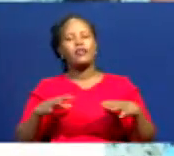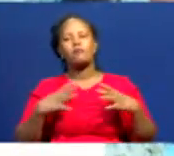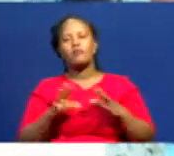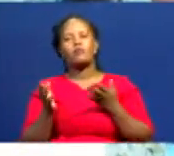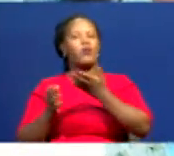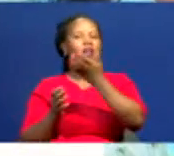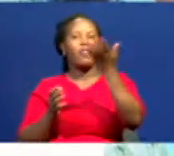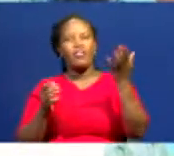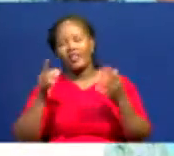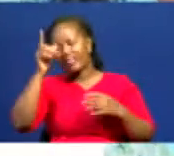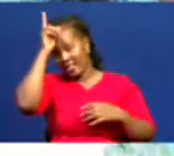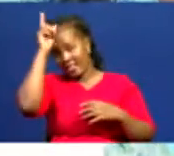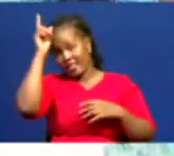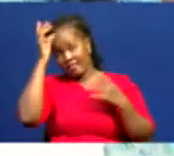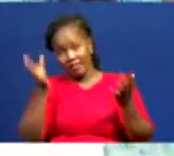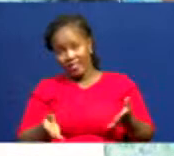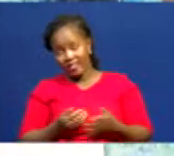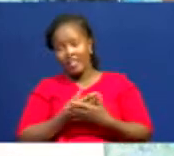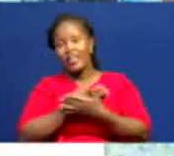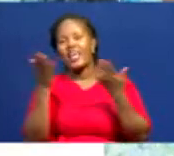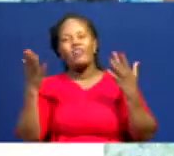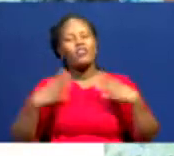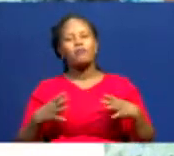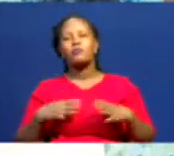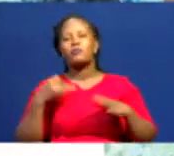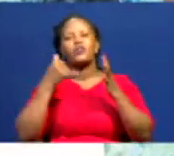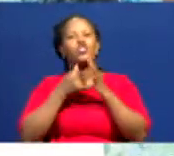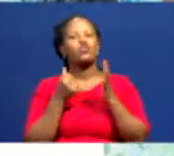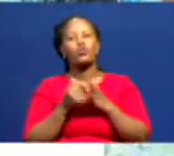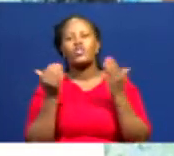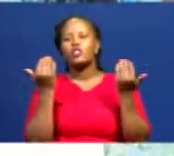Everybody, including even the young children, are very active.